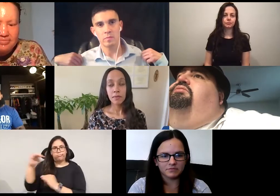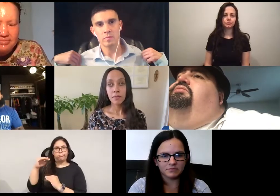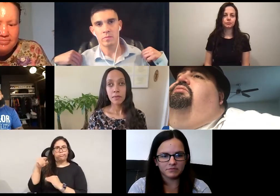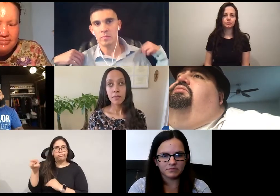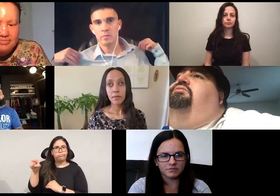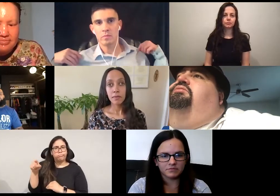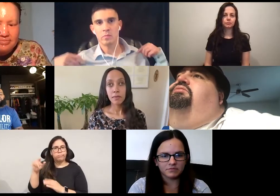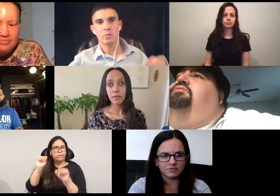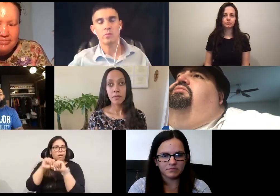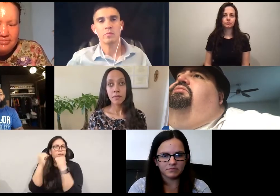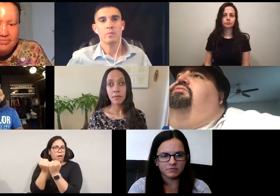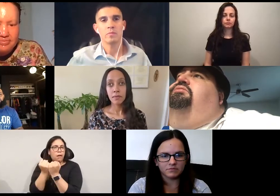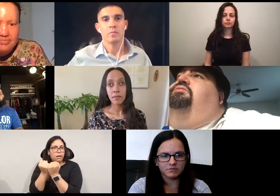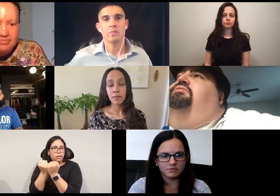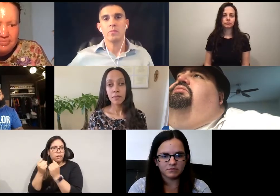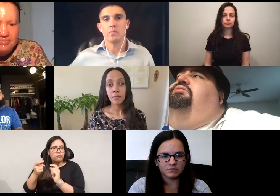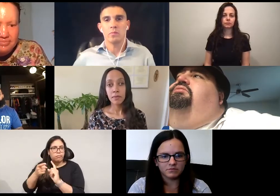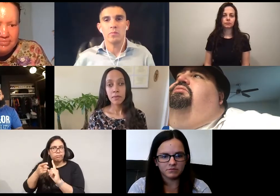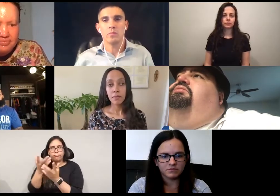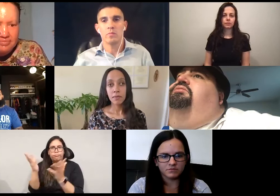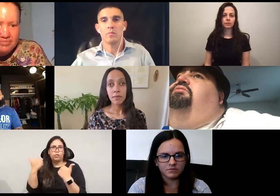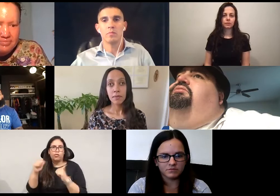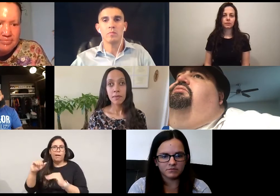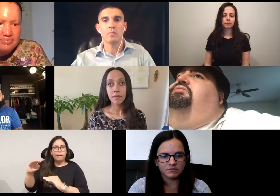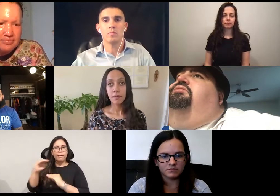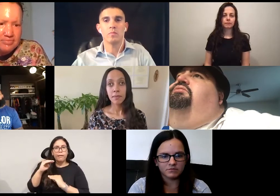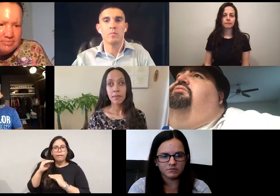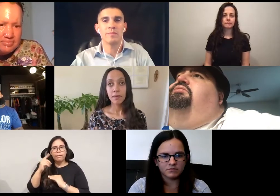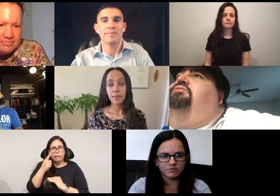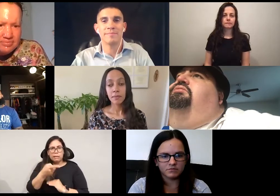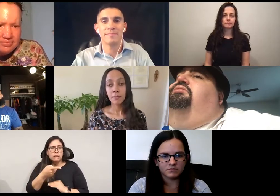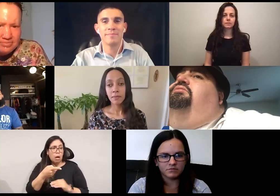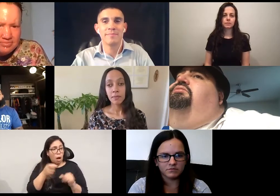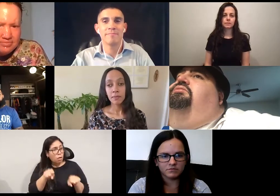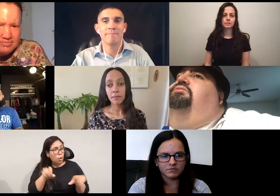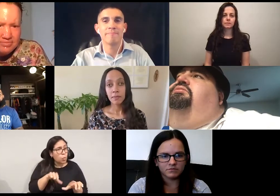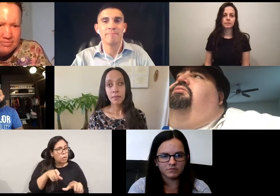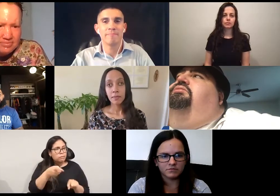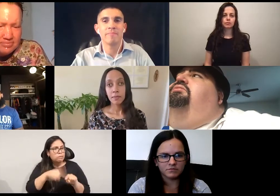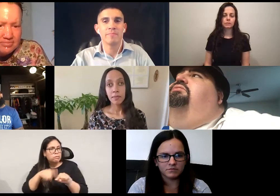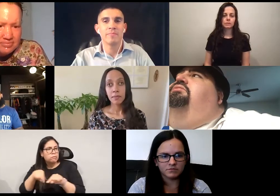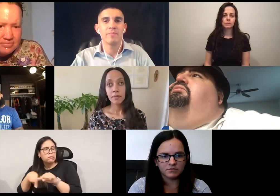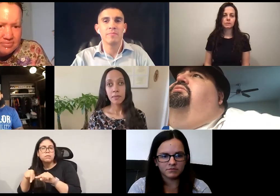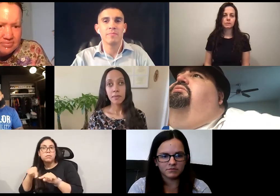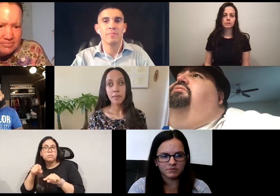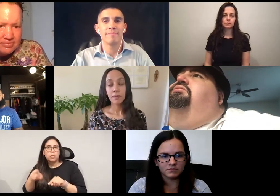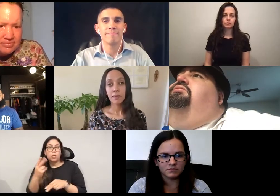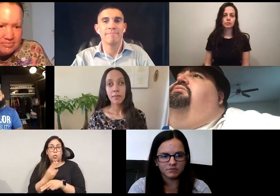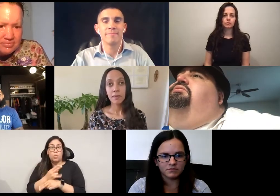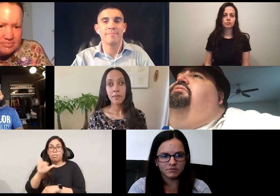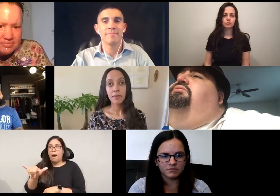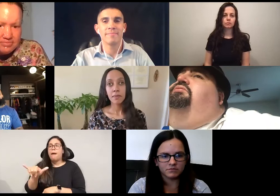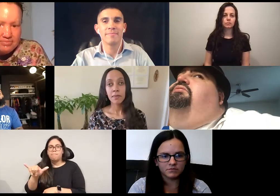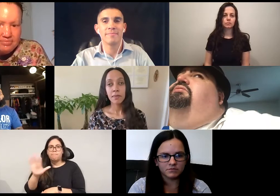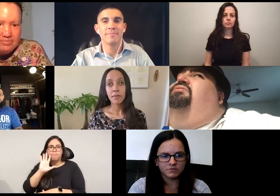society has put on us, of what they think that we can and cannot do. and using that as strength to show